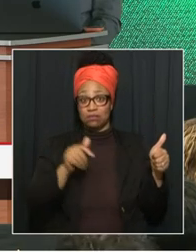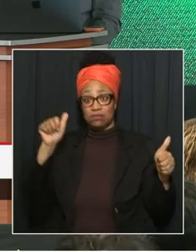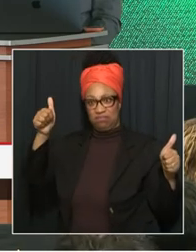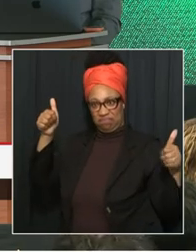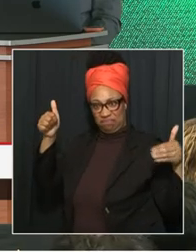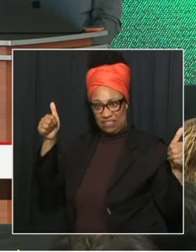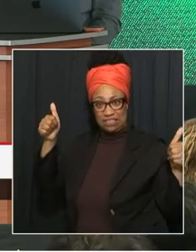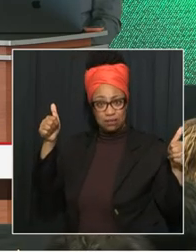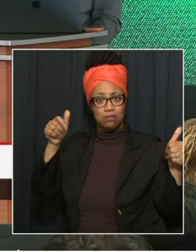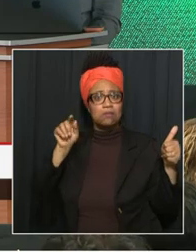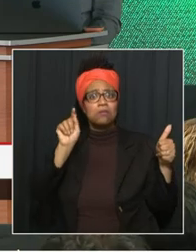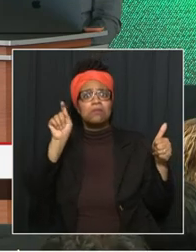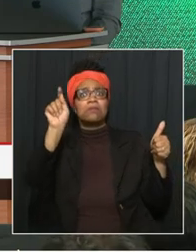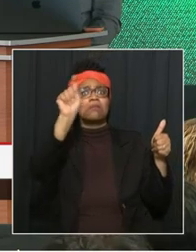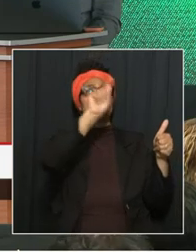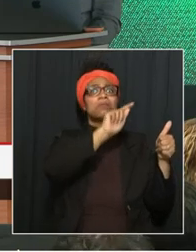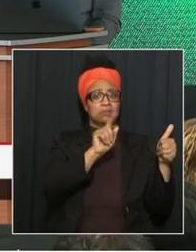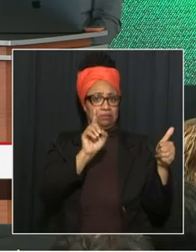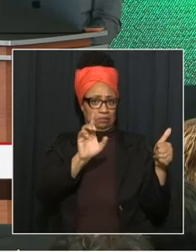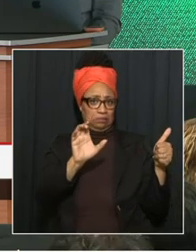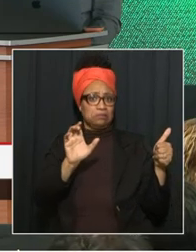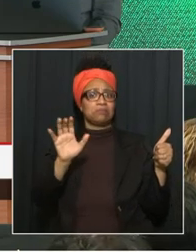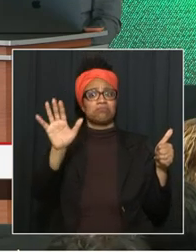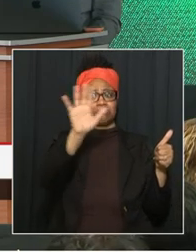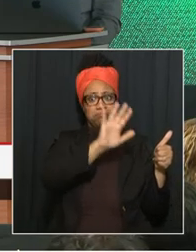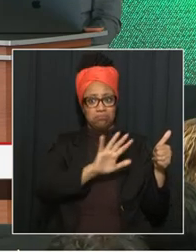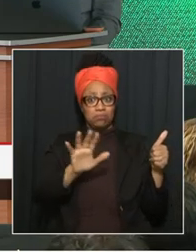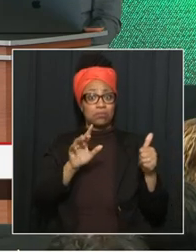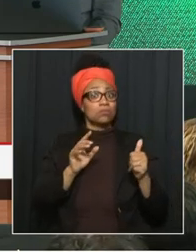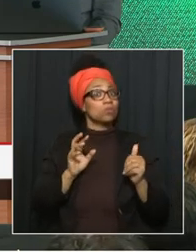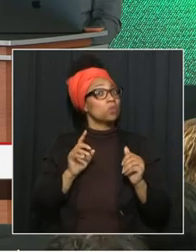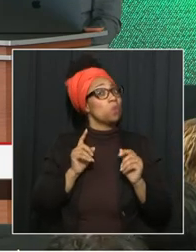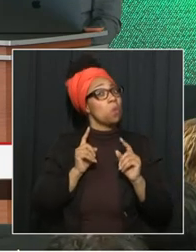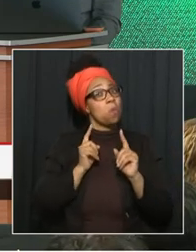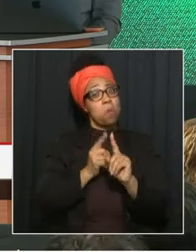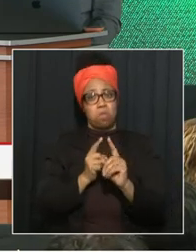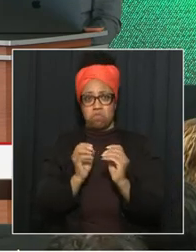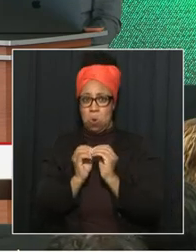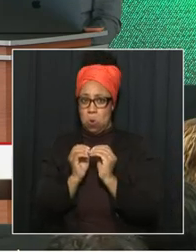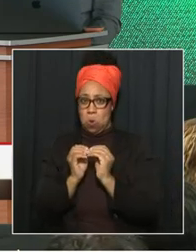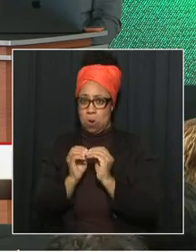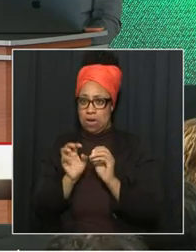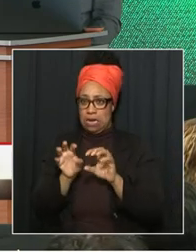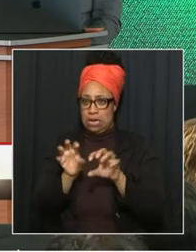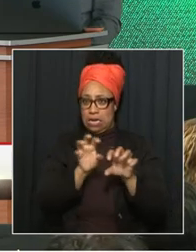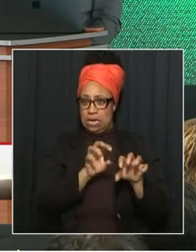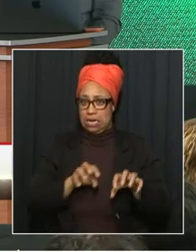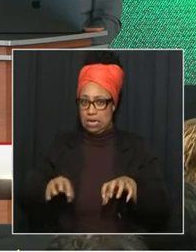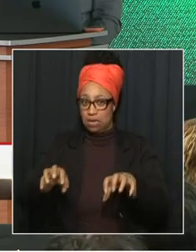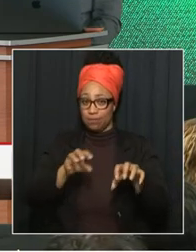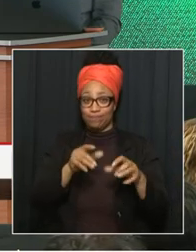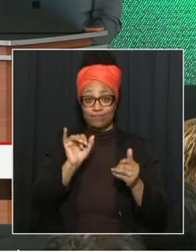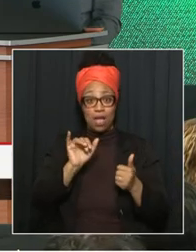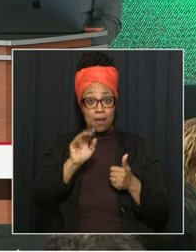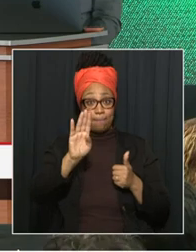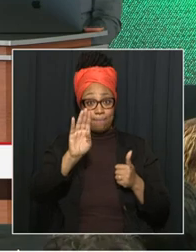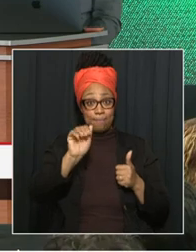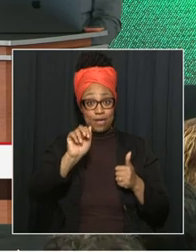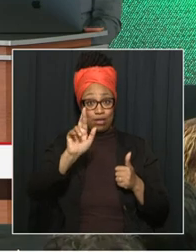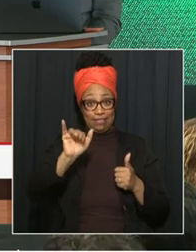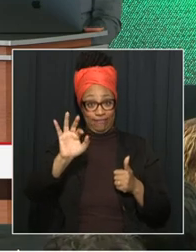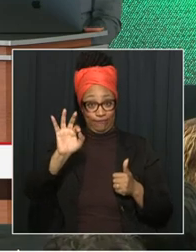a beautiful building that we just opened at Berry Farm, for example, that is a senior